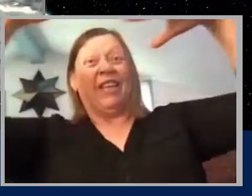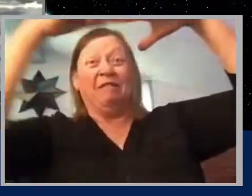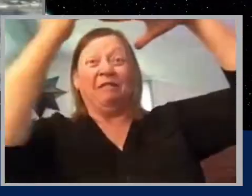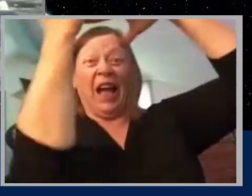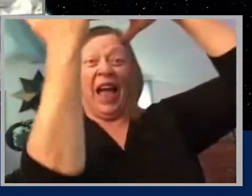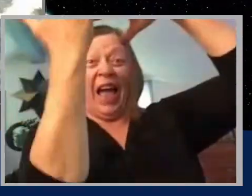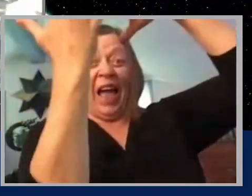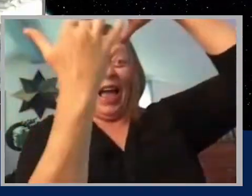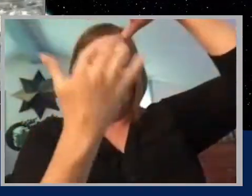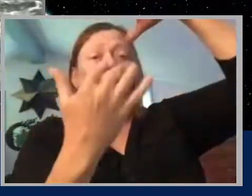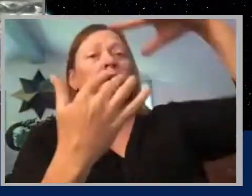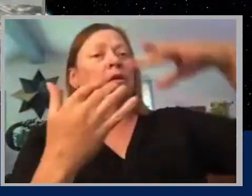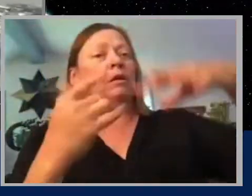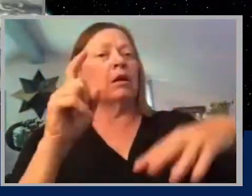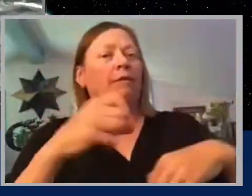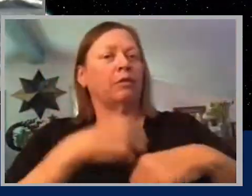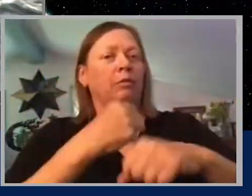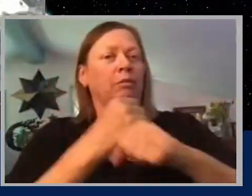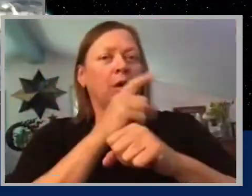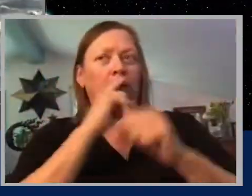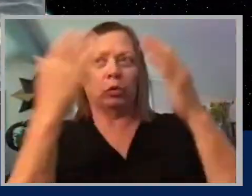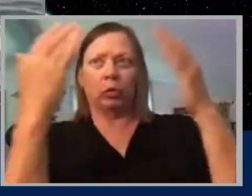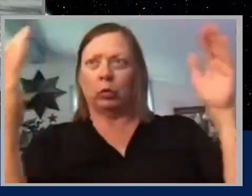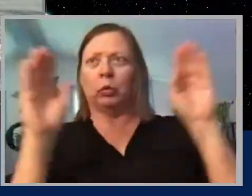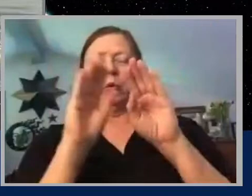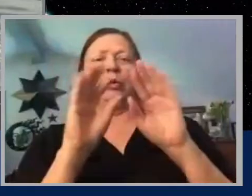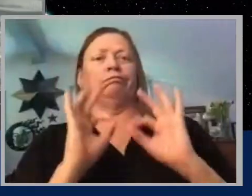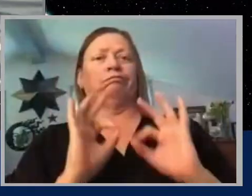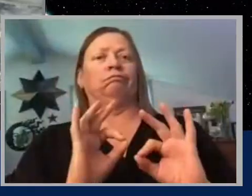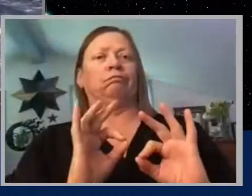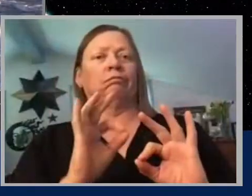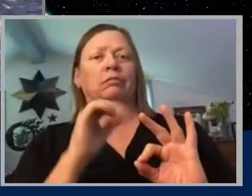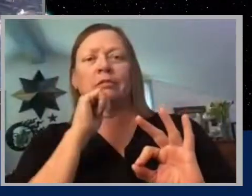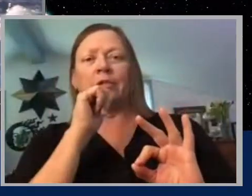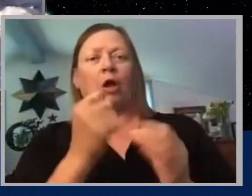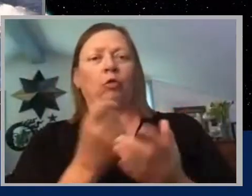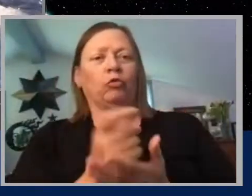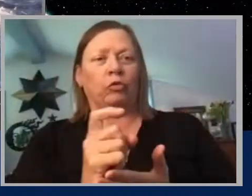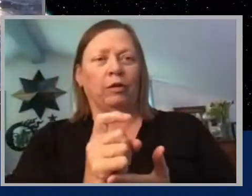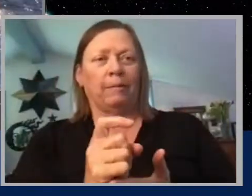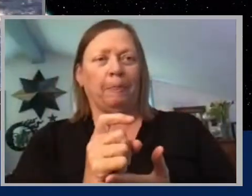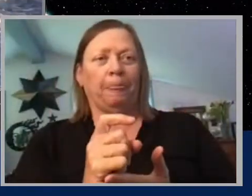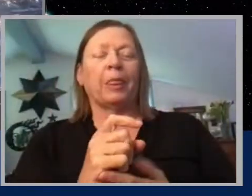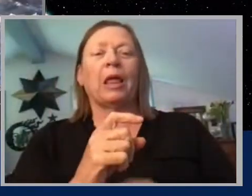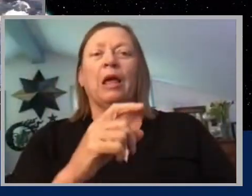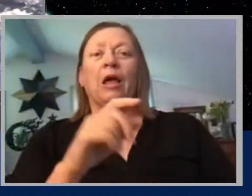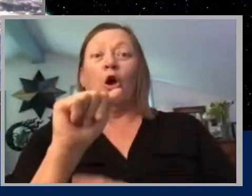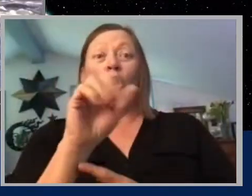Artemis I. And so it was incredibly important to not